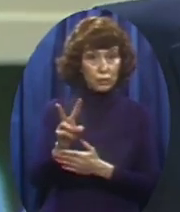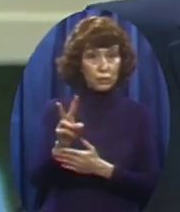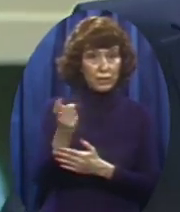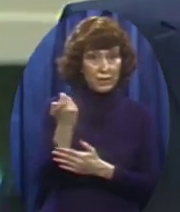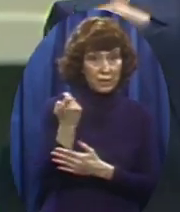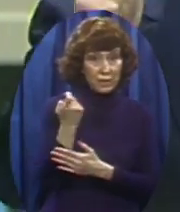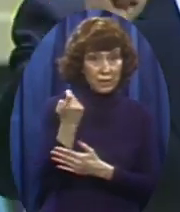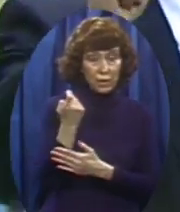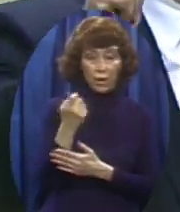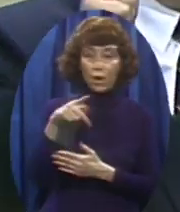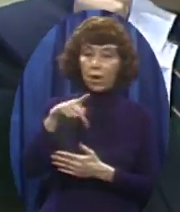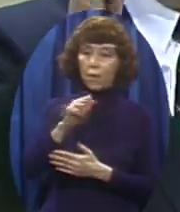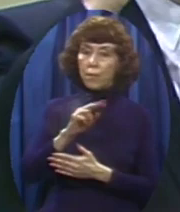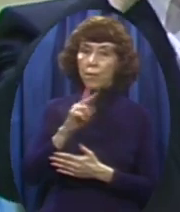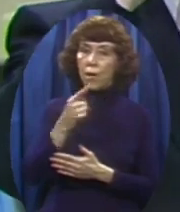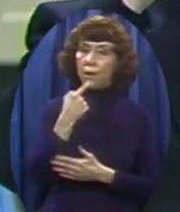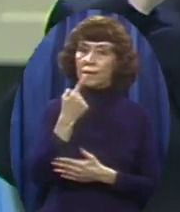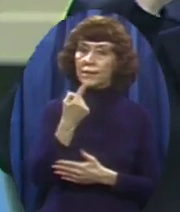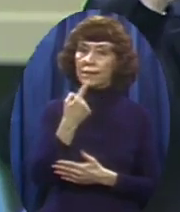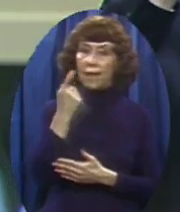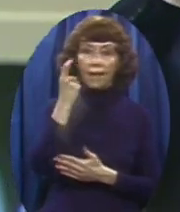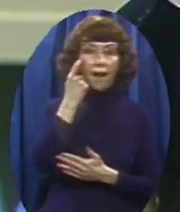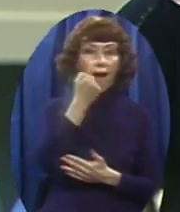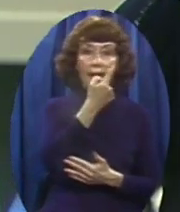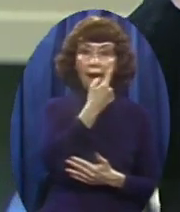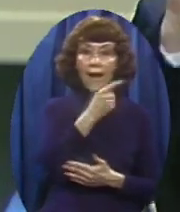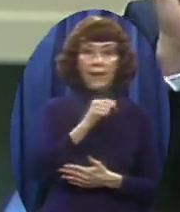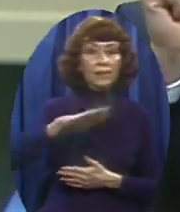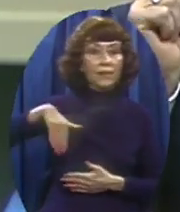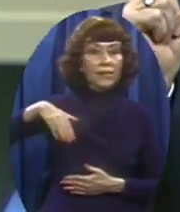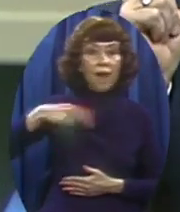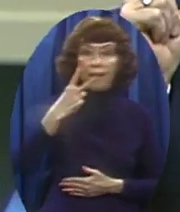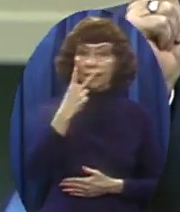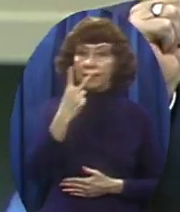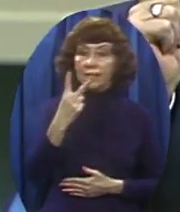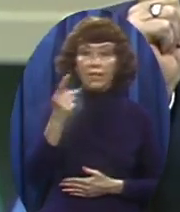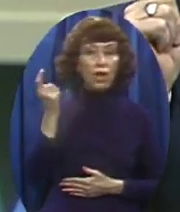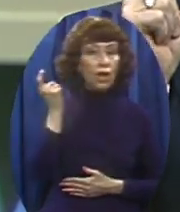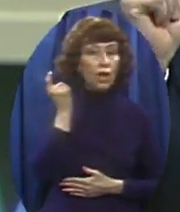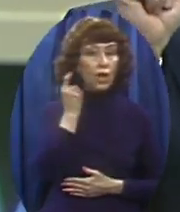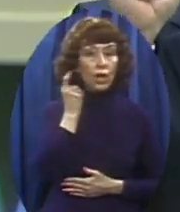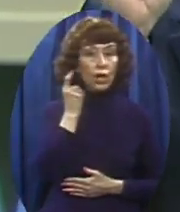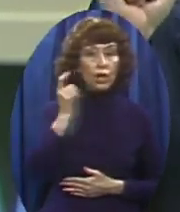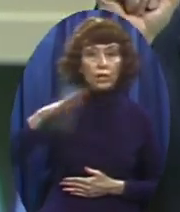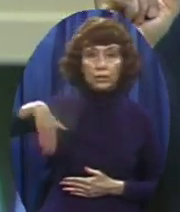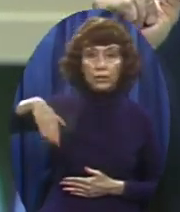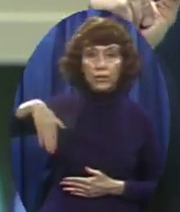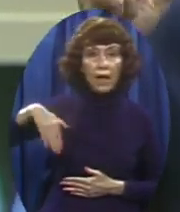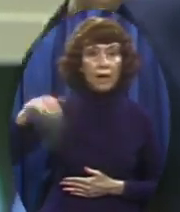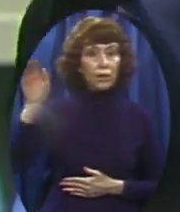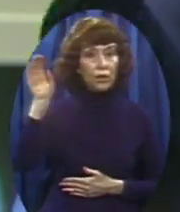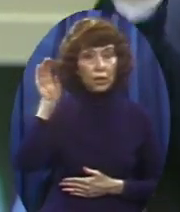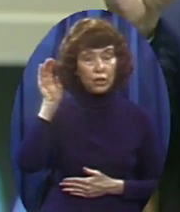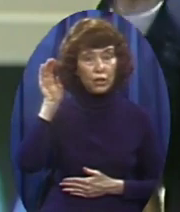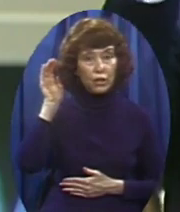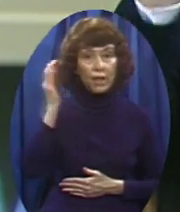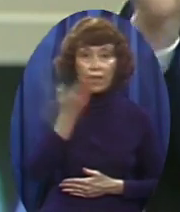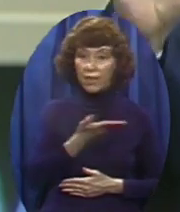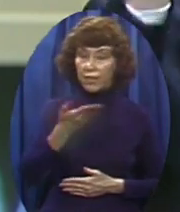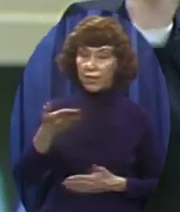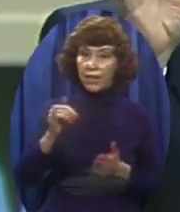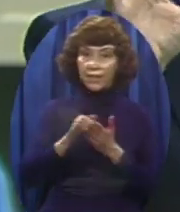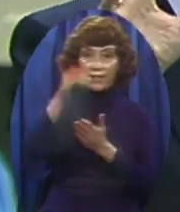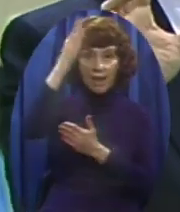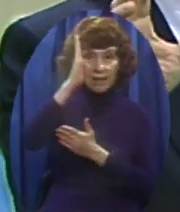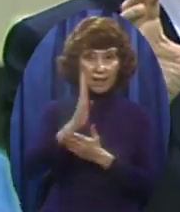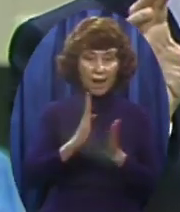Paul said that eyes have not seen nor ears heard, that's 1 Corinthians 2, 9, the things which God